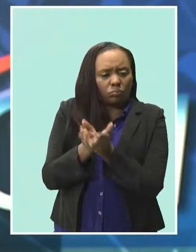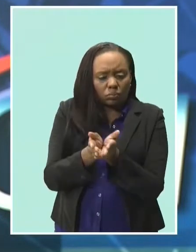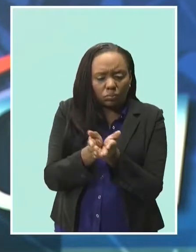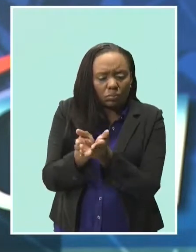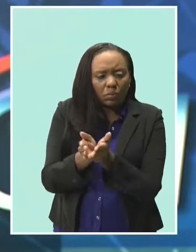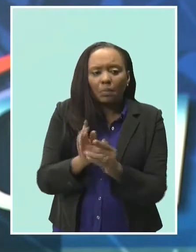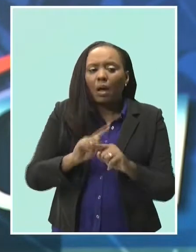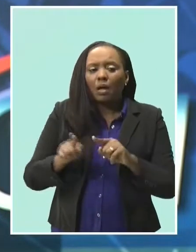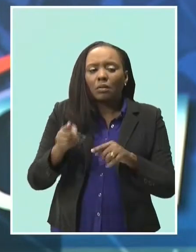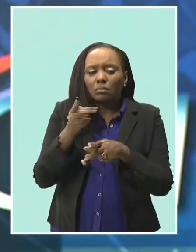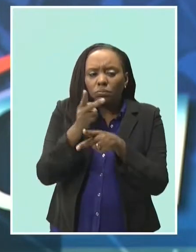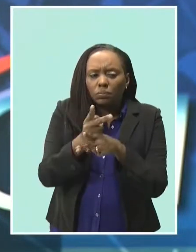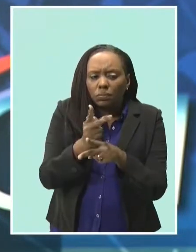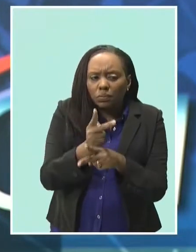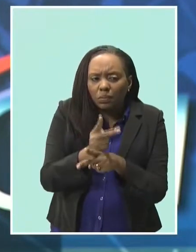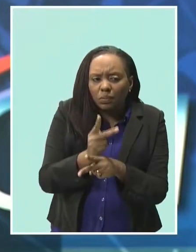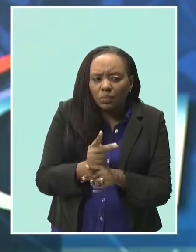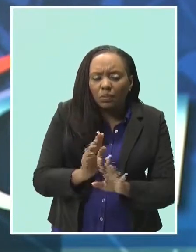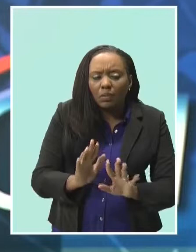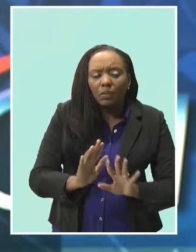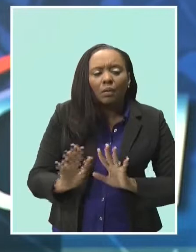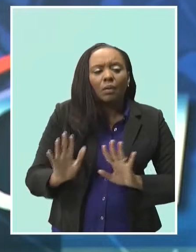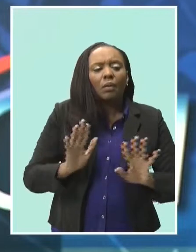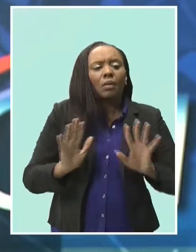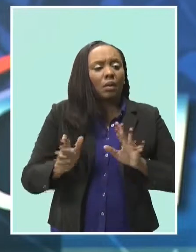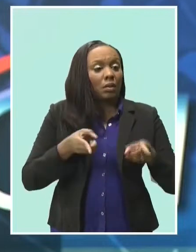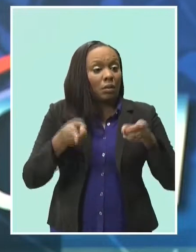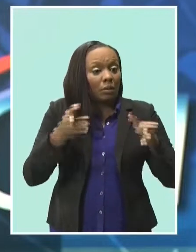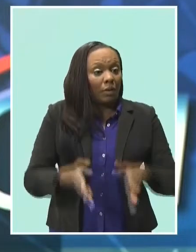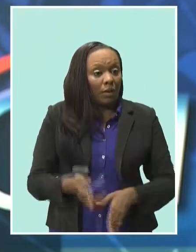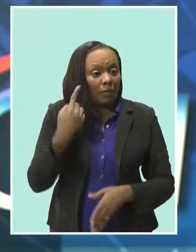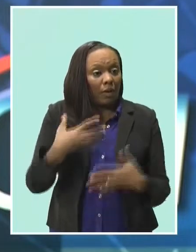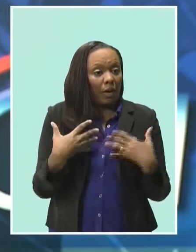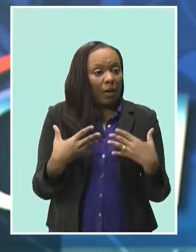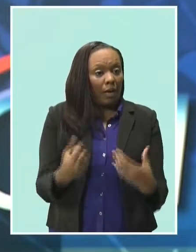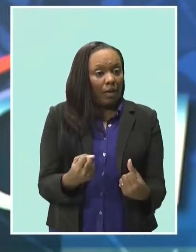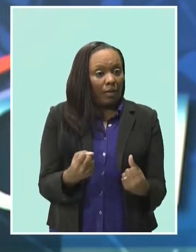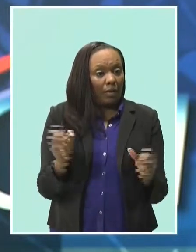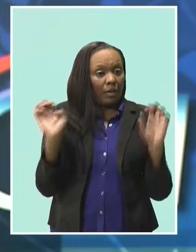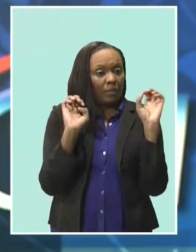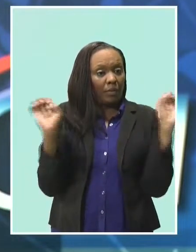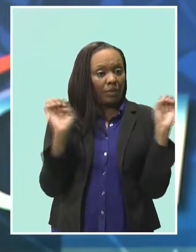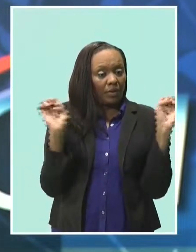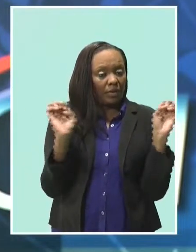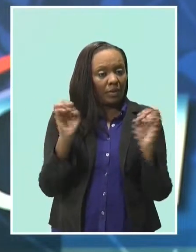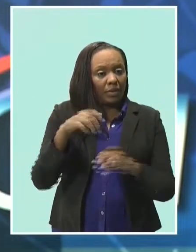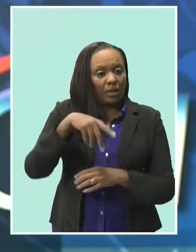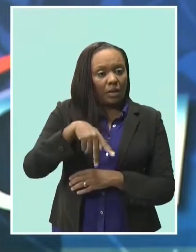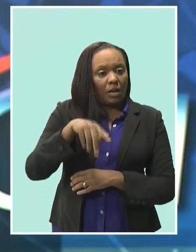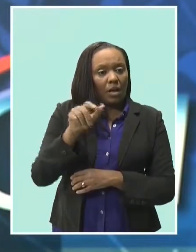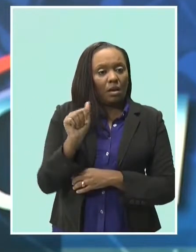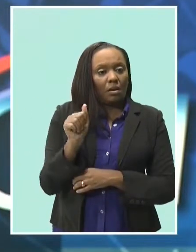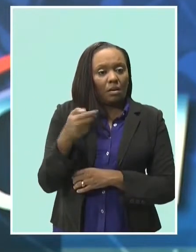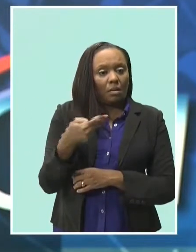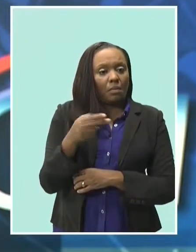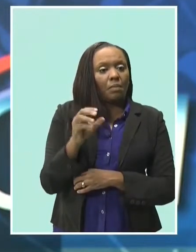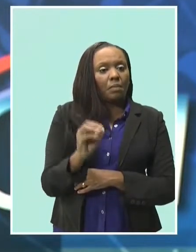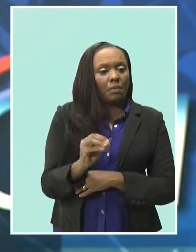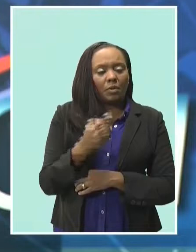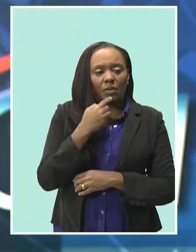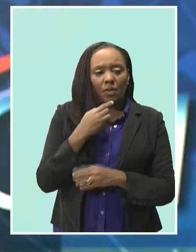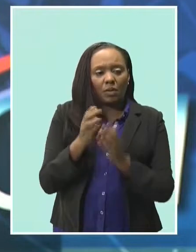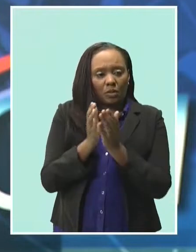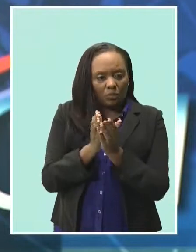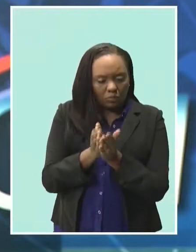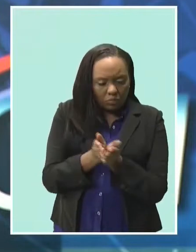caution. This is according to Director of Health Emergencies at the Pan American Health Organization, Dr. Cyril Ugarte. He says cruise